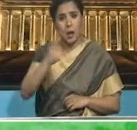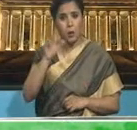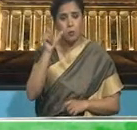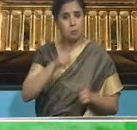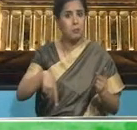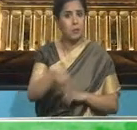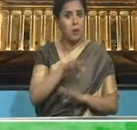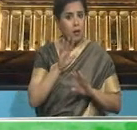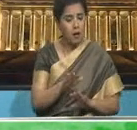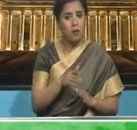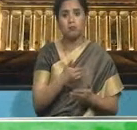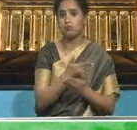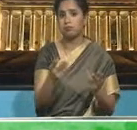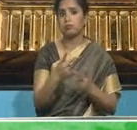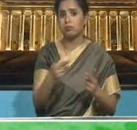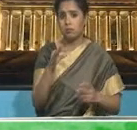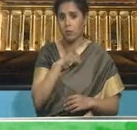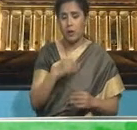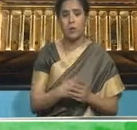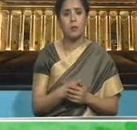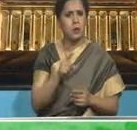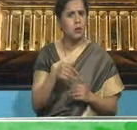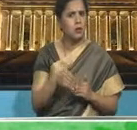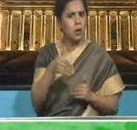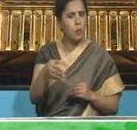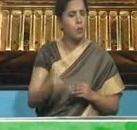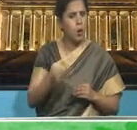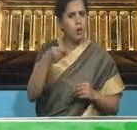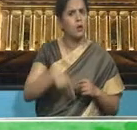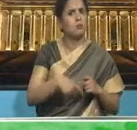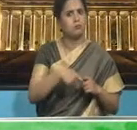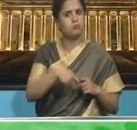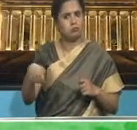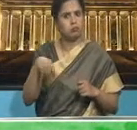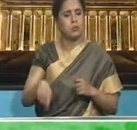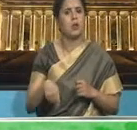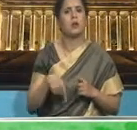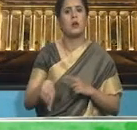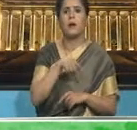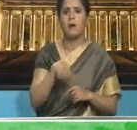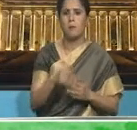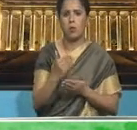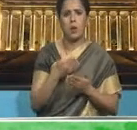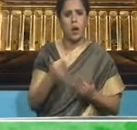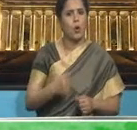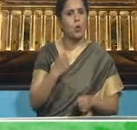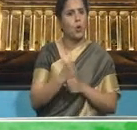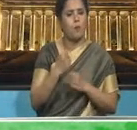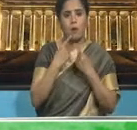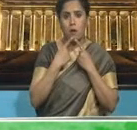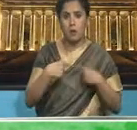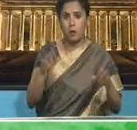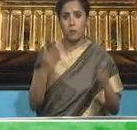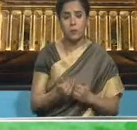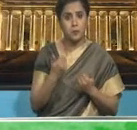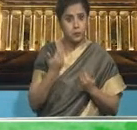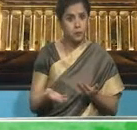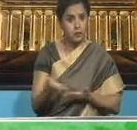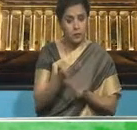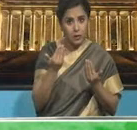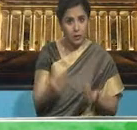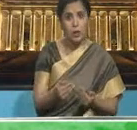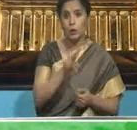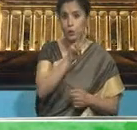fellow citizens. Further extending this assistance, the government has announced that even during the